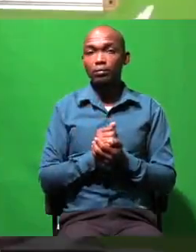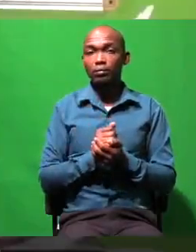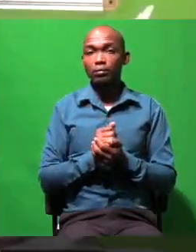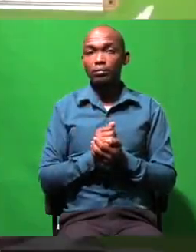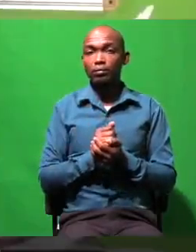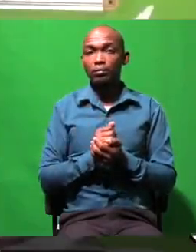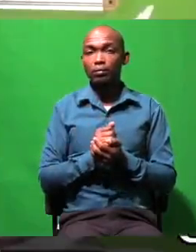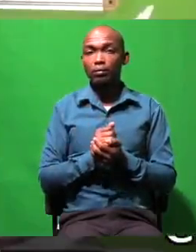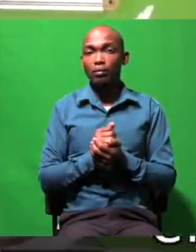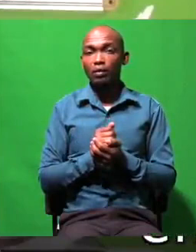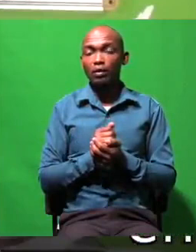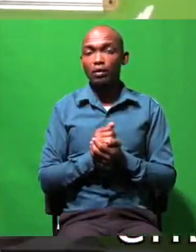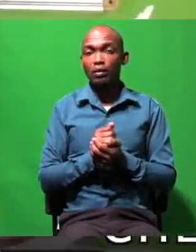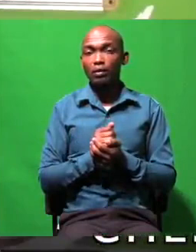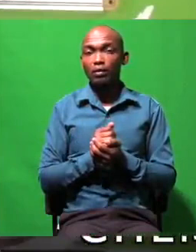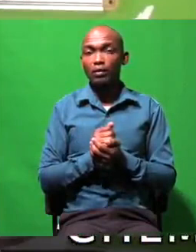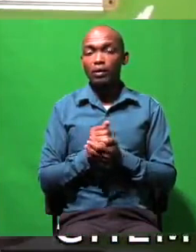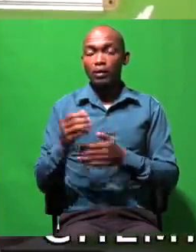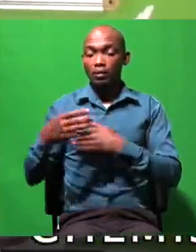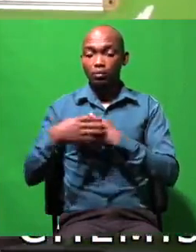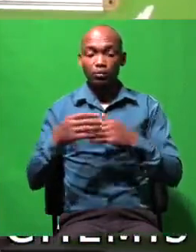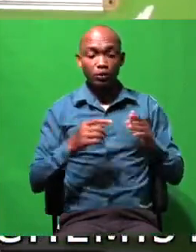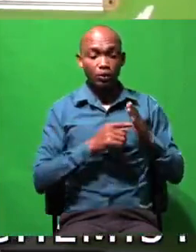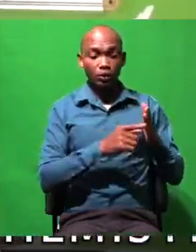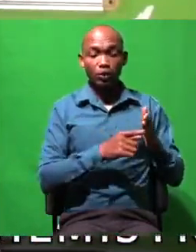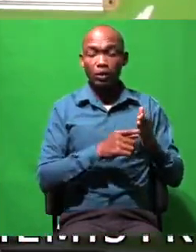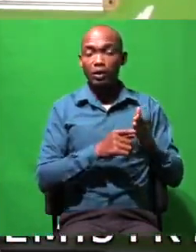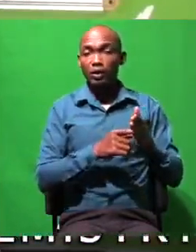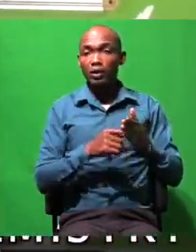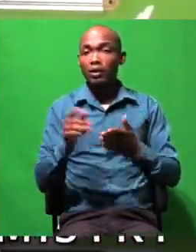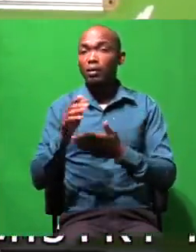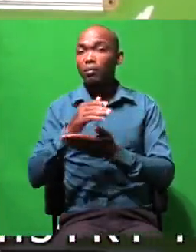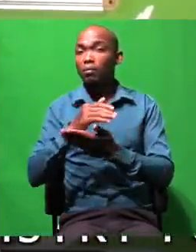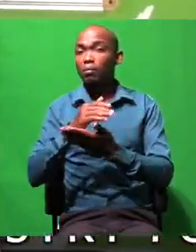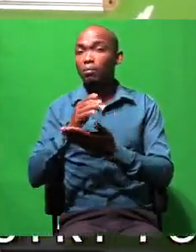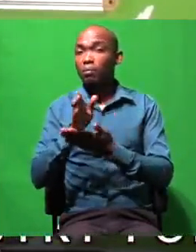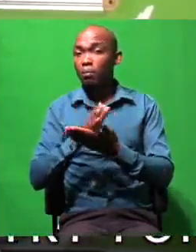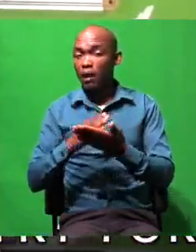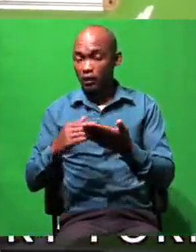So the picture shows there is a part of a man holding something there,